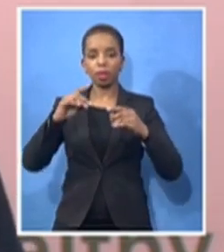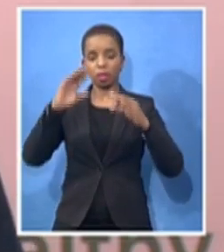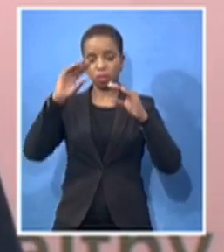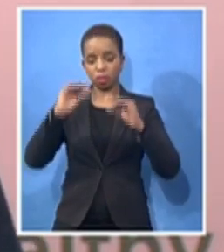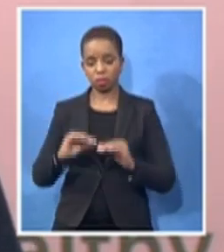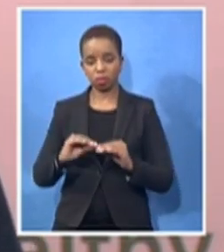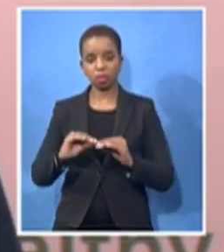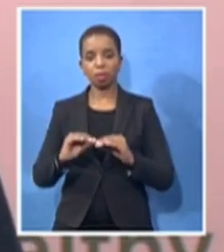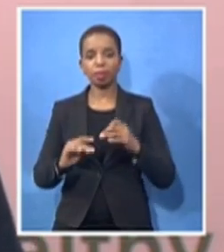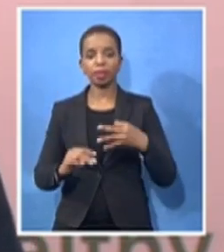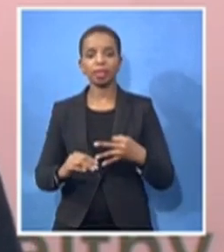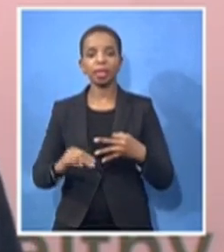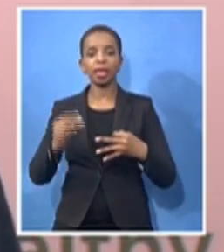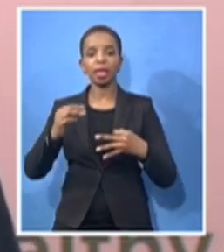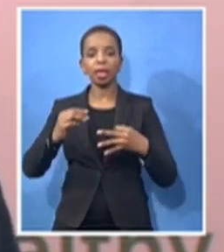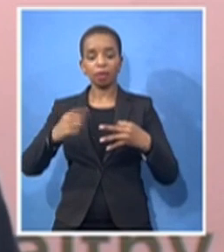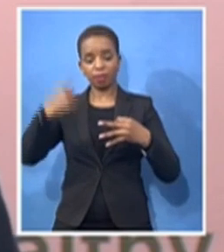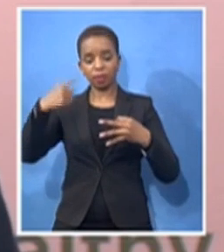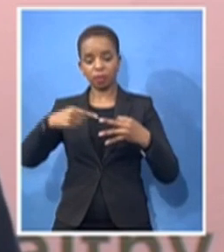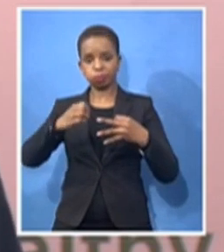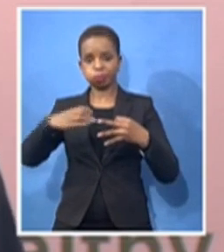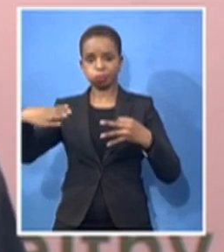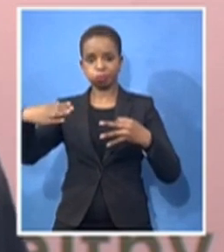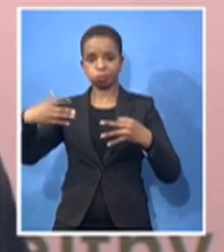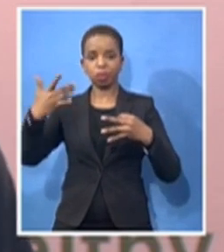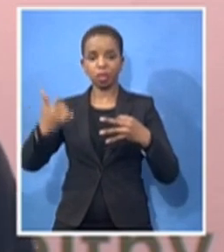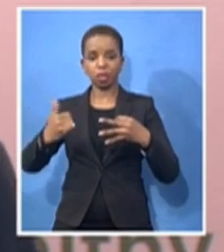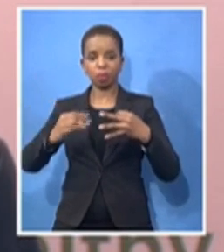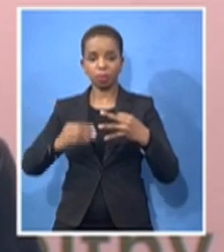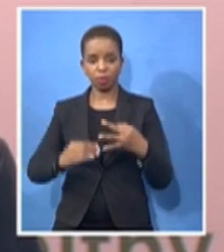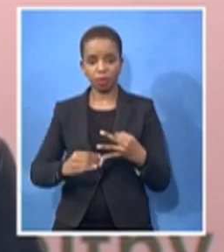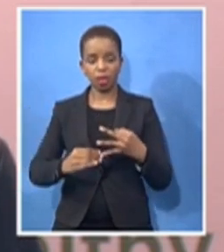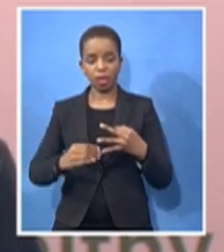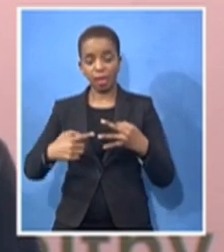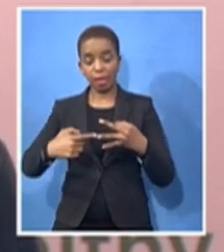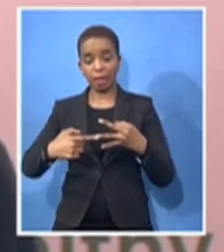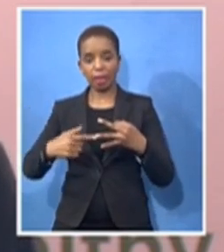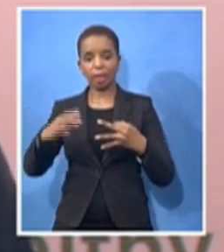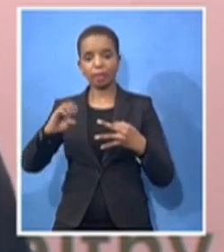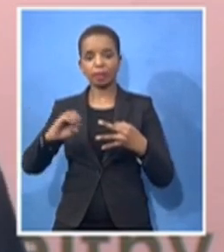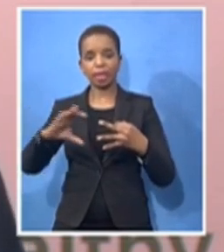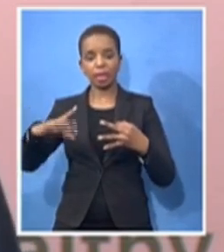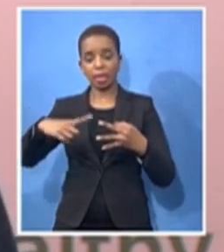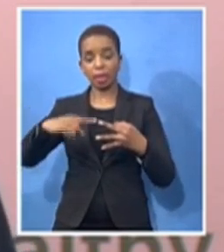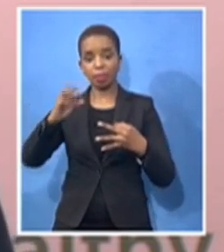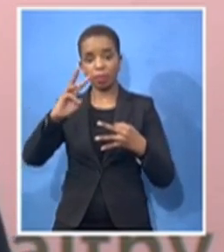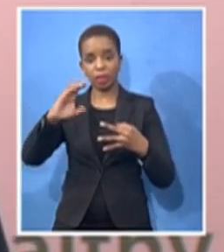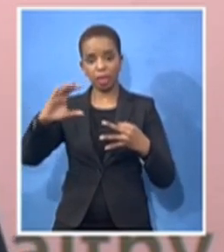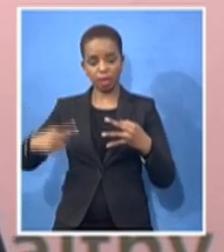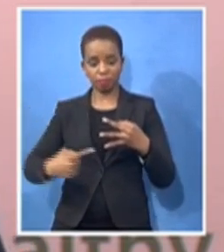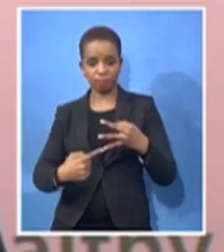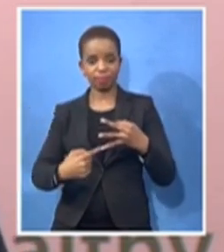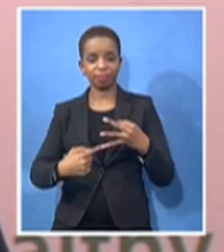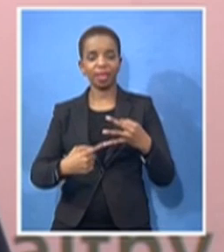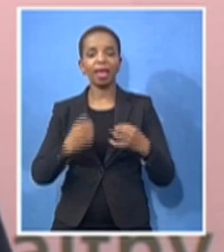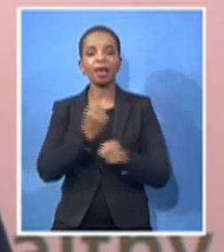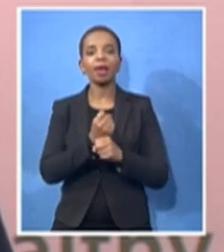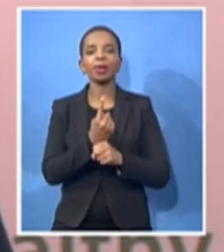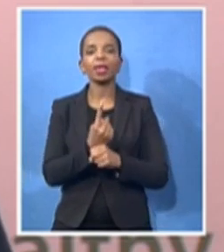even overtaken you. So that means that there's something